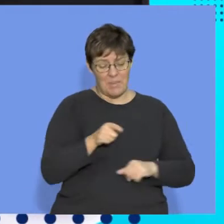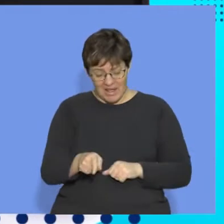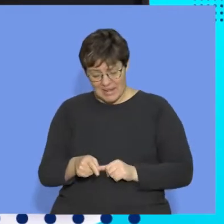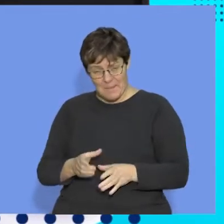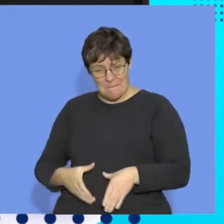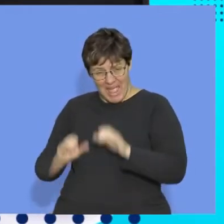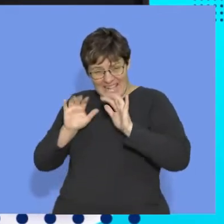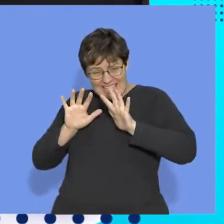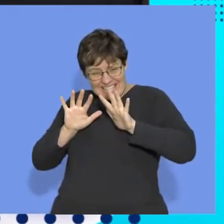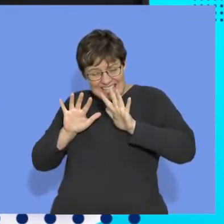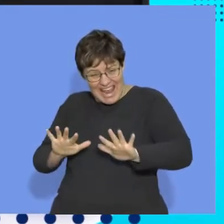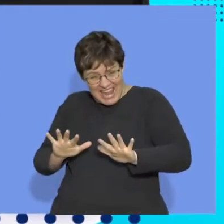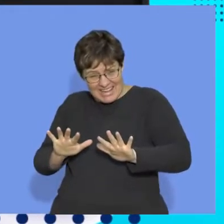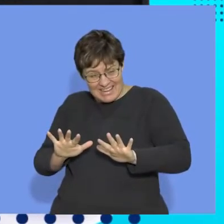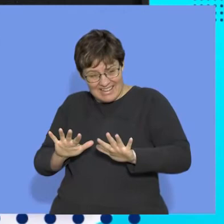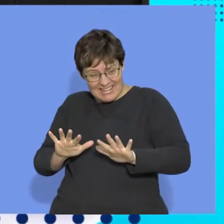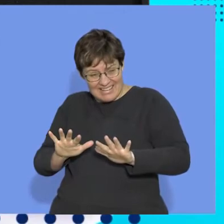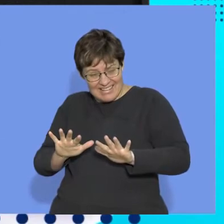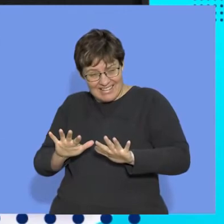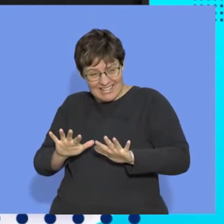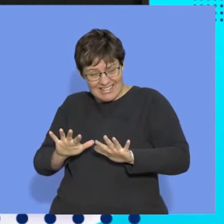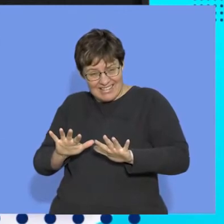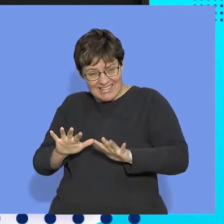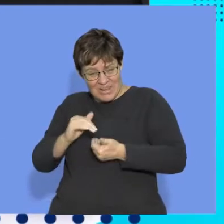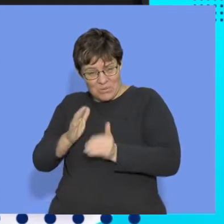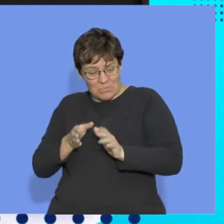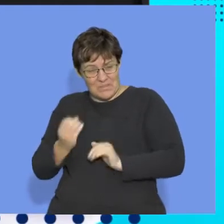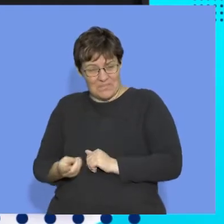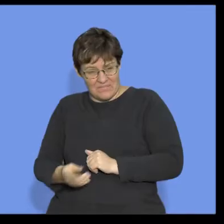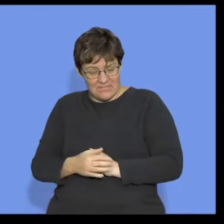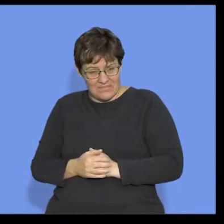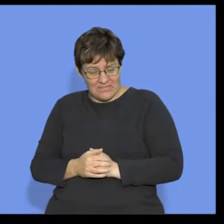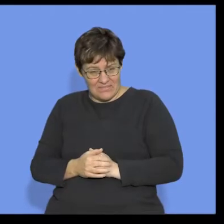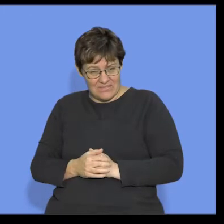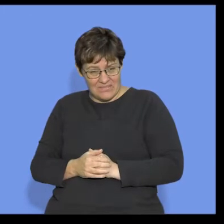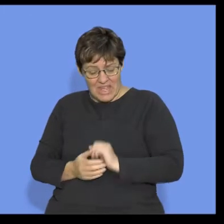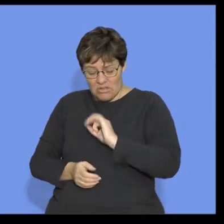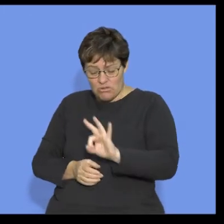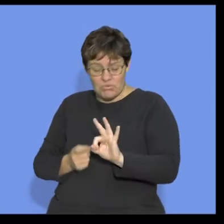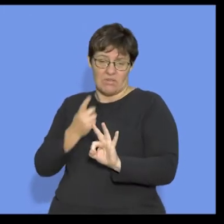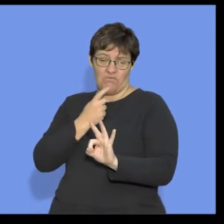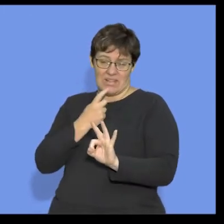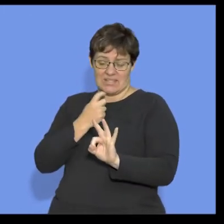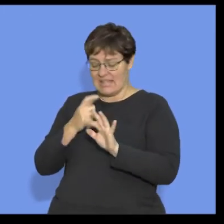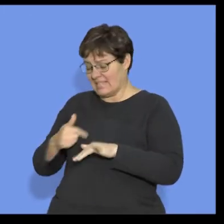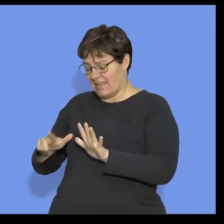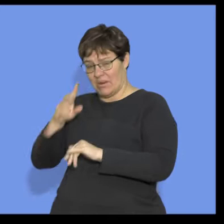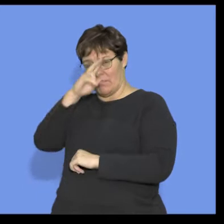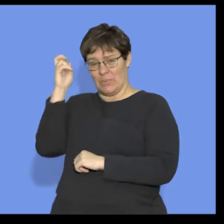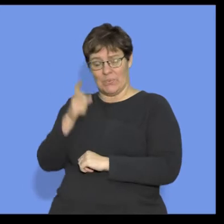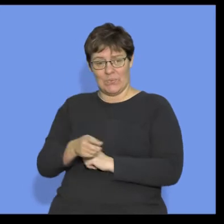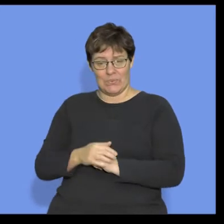with 10 balls inside, and we know that, how many of them? 3 are red and 7 are